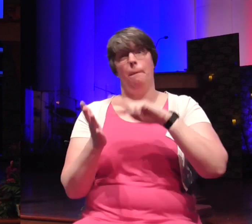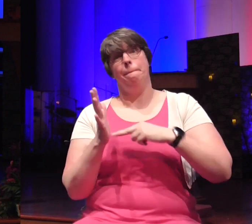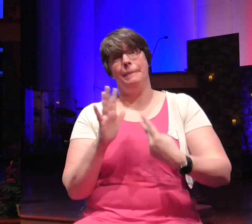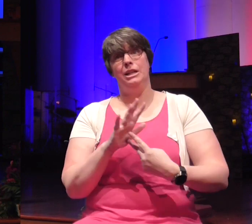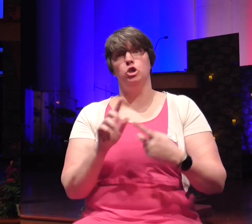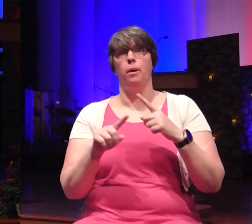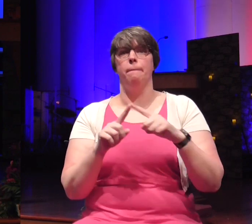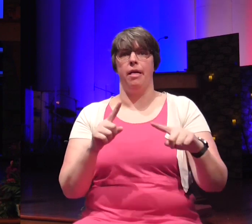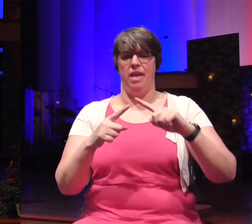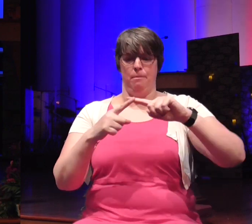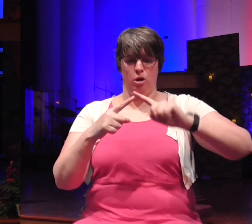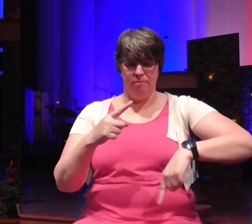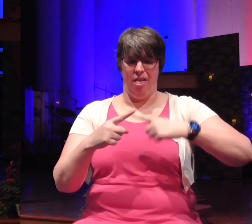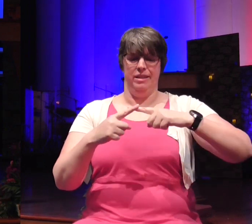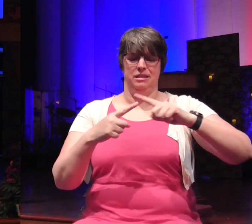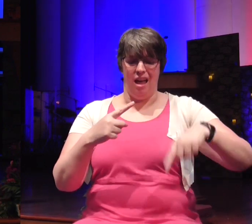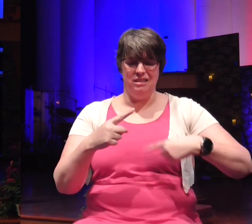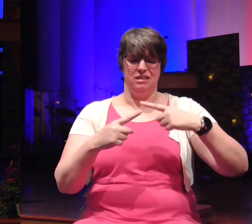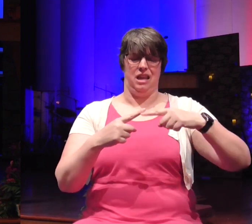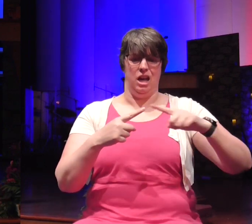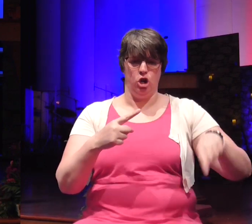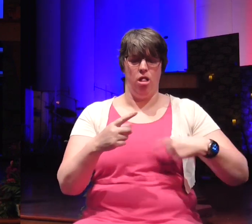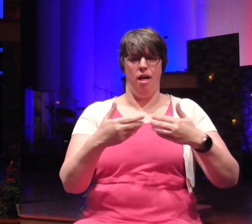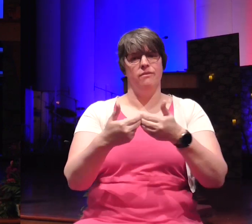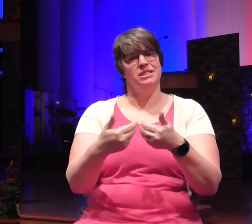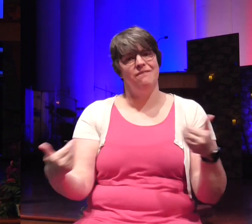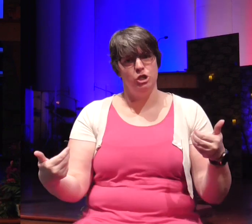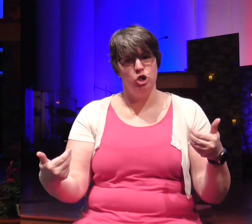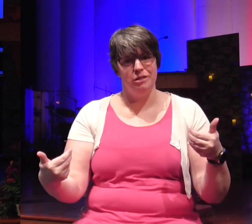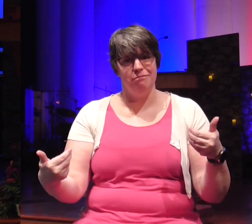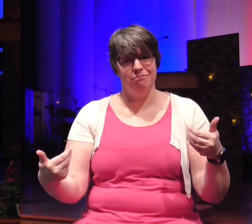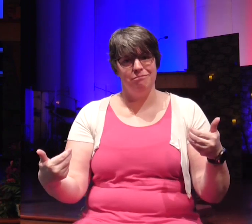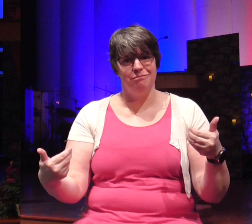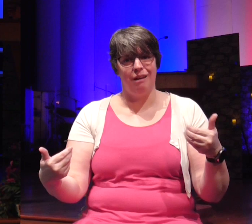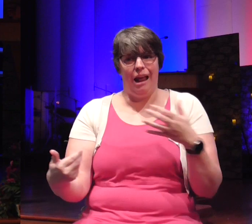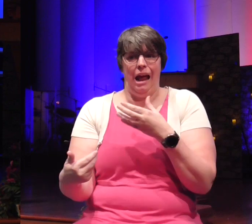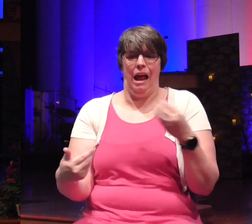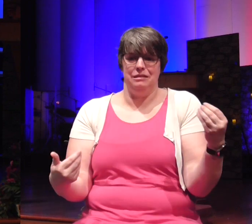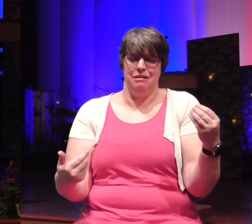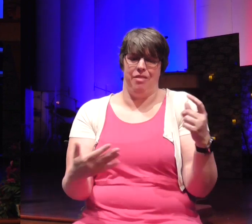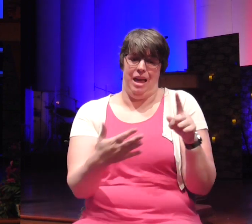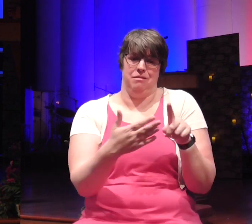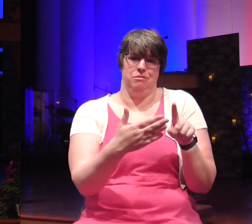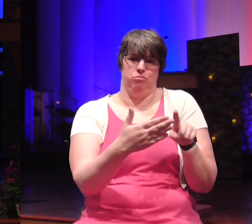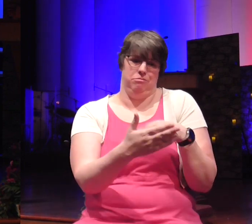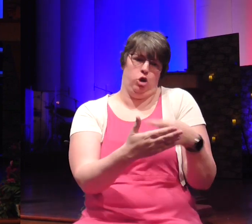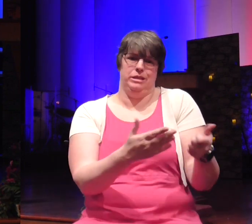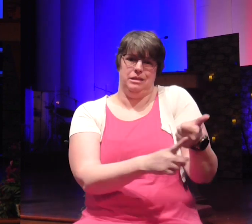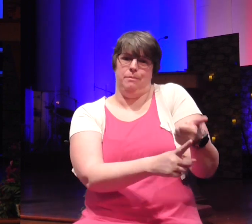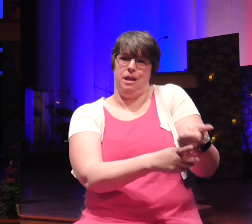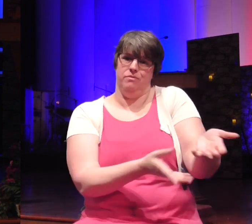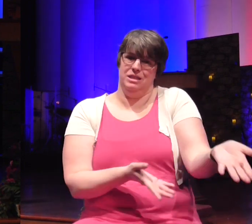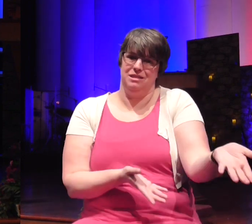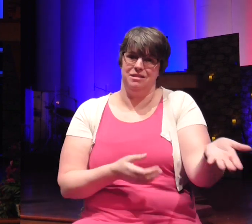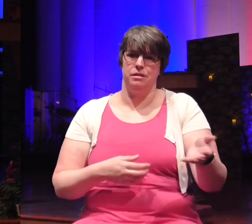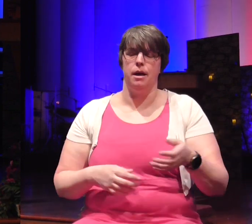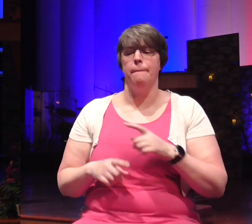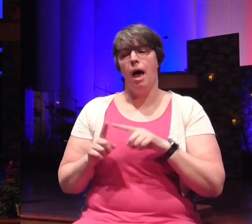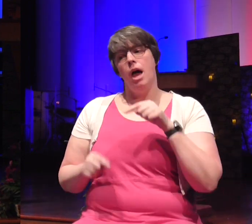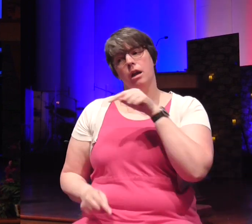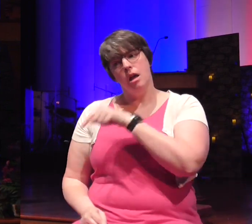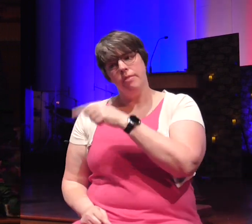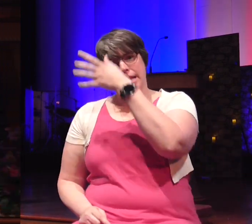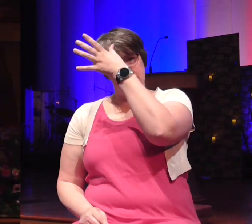division and in a way sabotage their very efforts. But Nipun's talking about